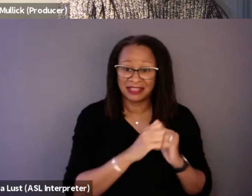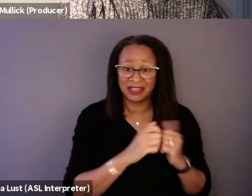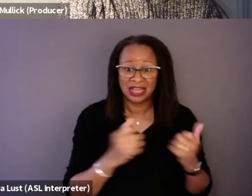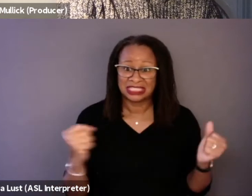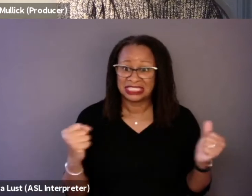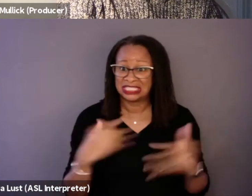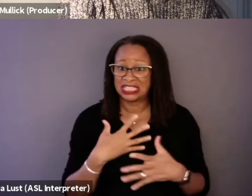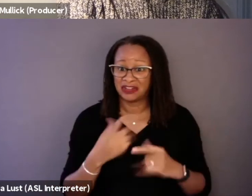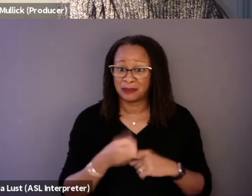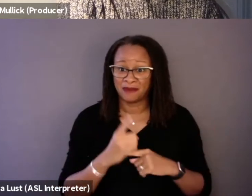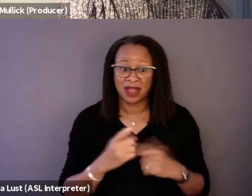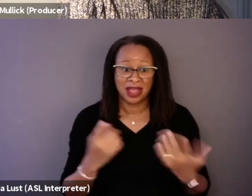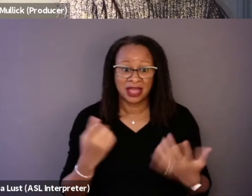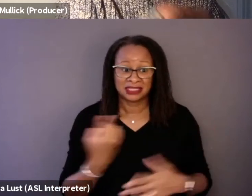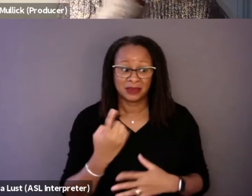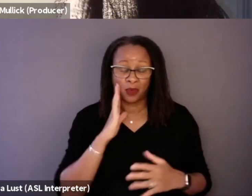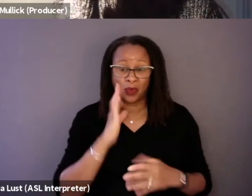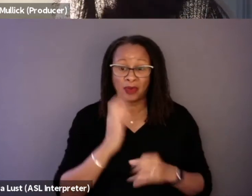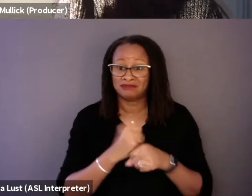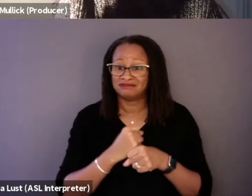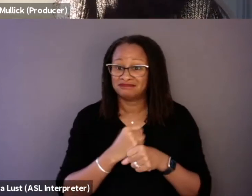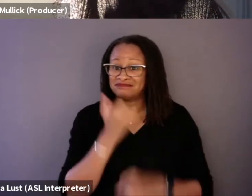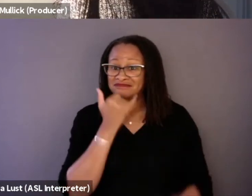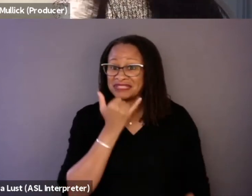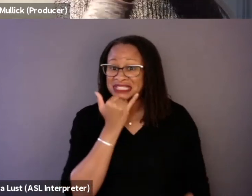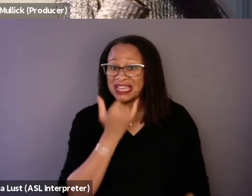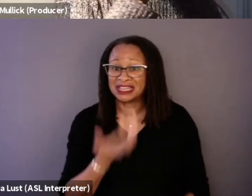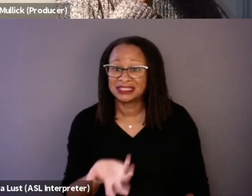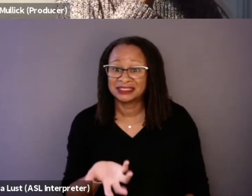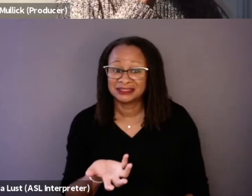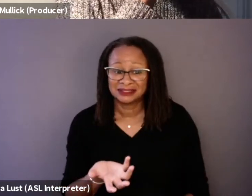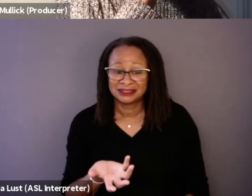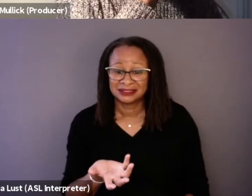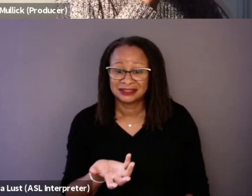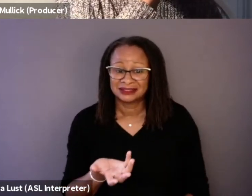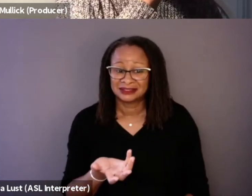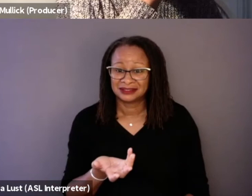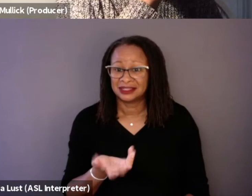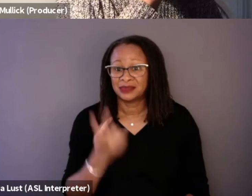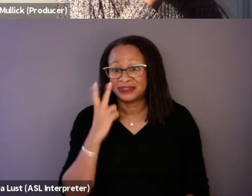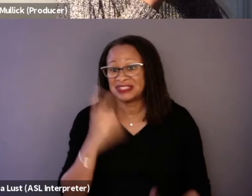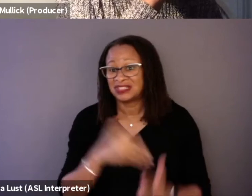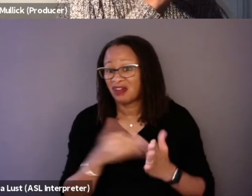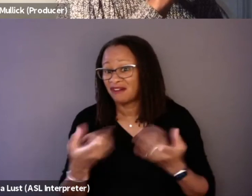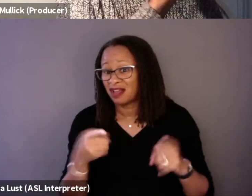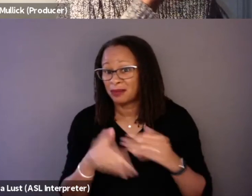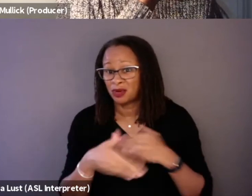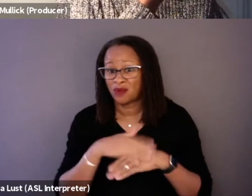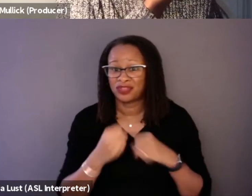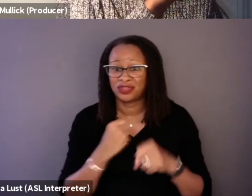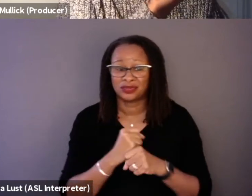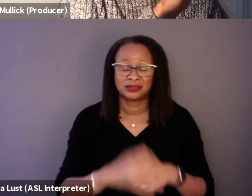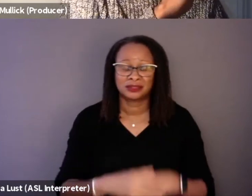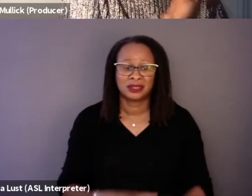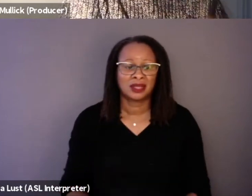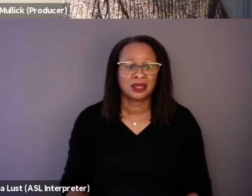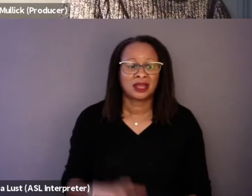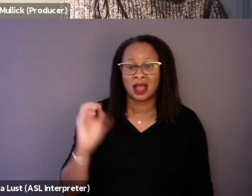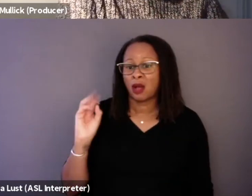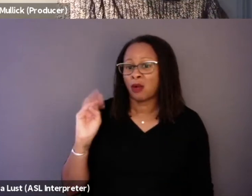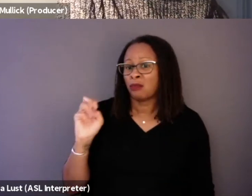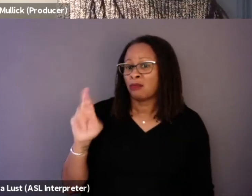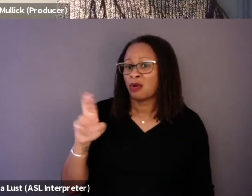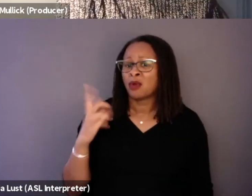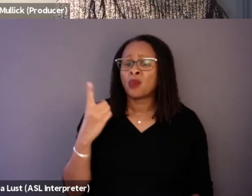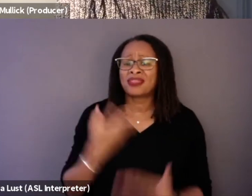is someone going to make a mistake? Mm-hmm. Which we see I've seen so often over the years. One thing I'd love to add to